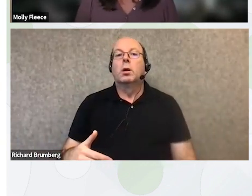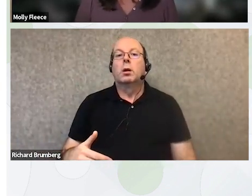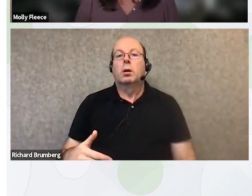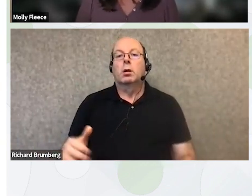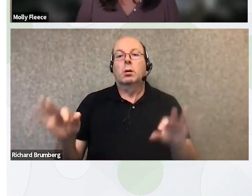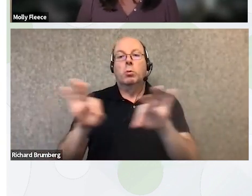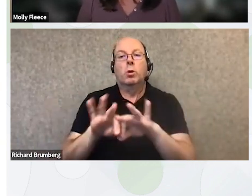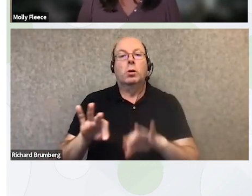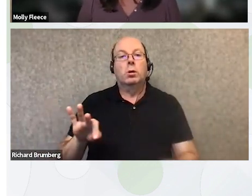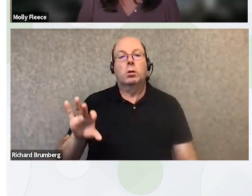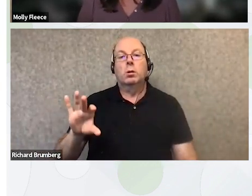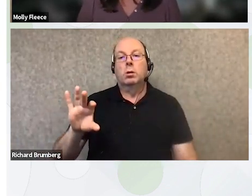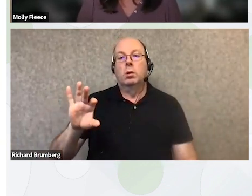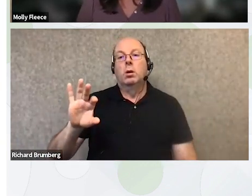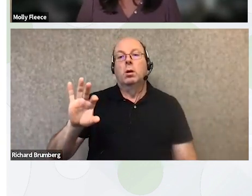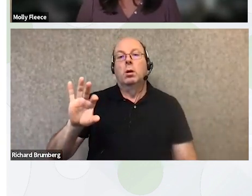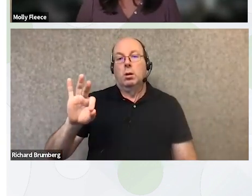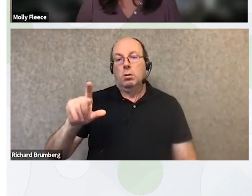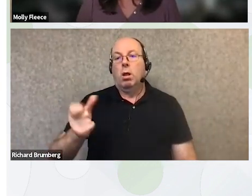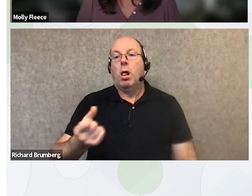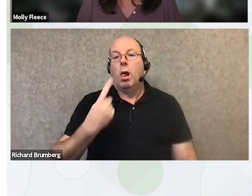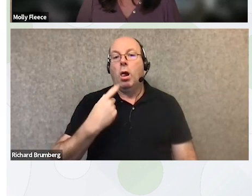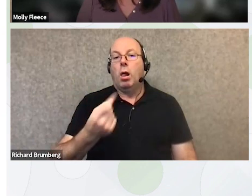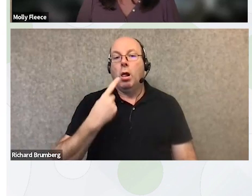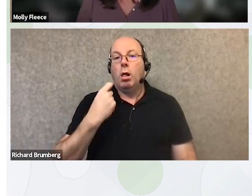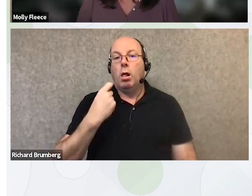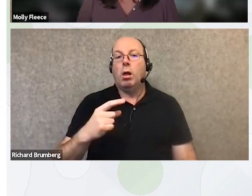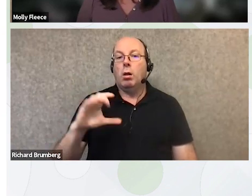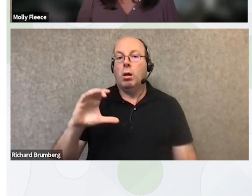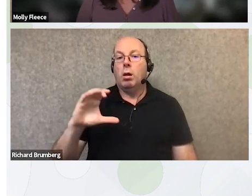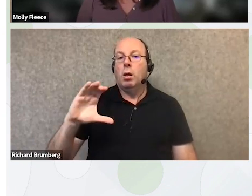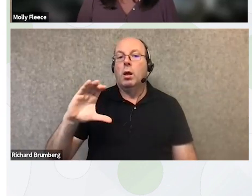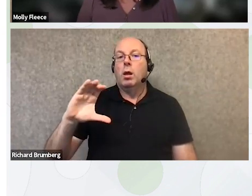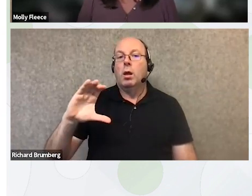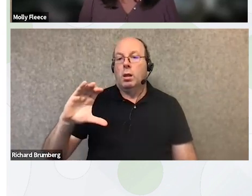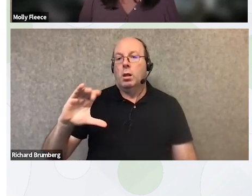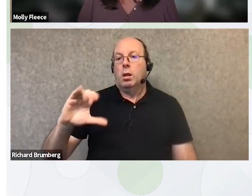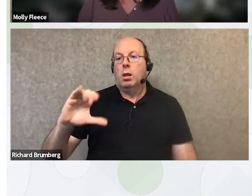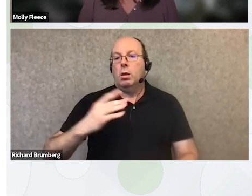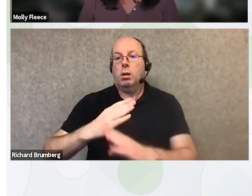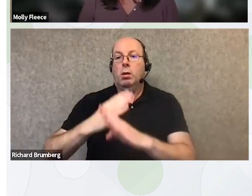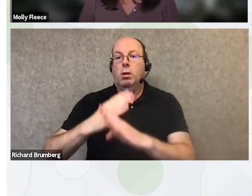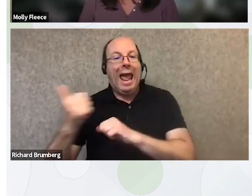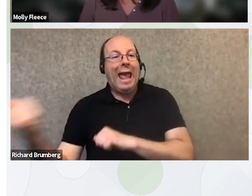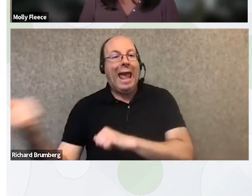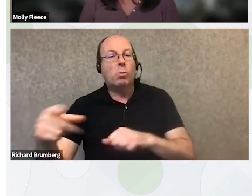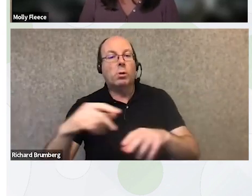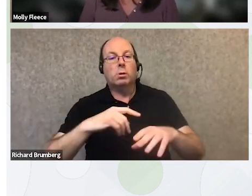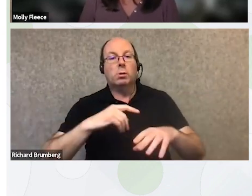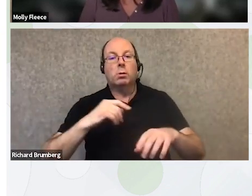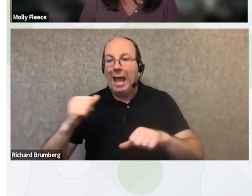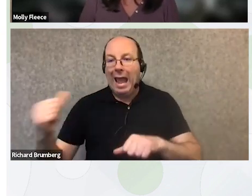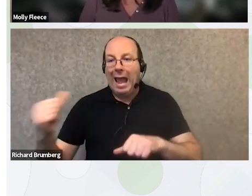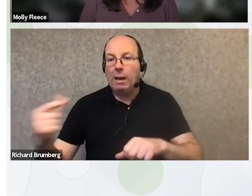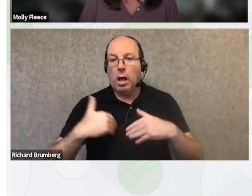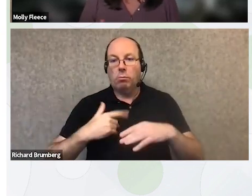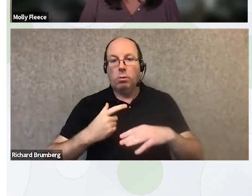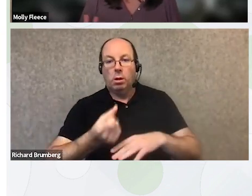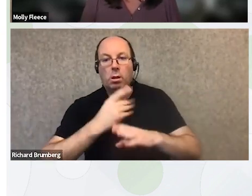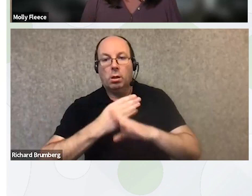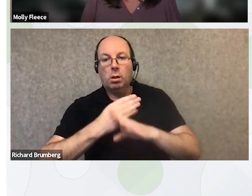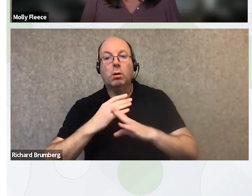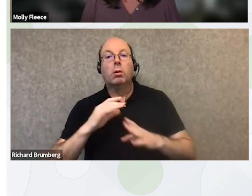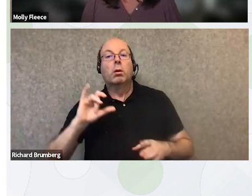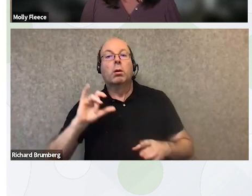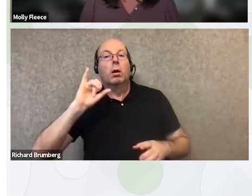to promptly initiate antiviral chemoprophylaxis with oseltamivir to all exposed individuals. And then if you have an outbreak, so those